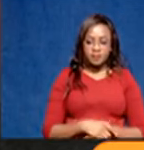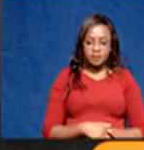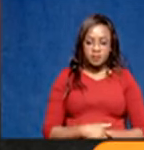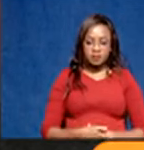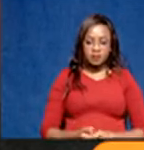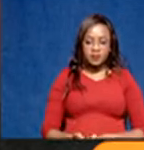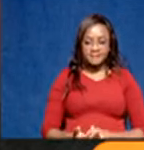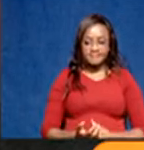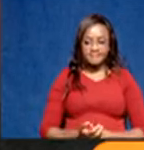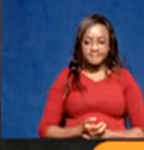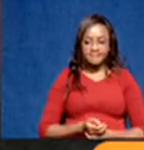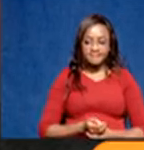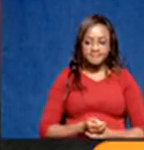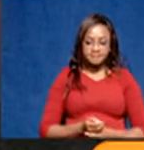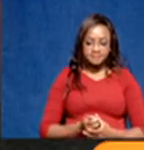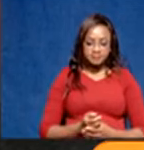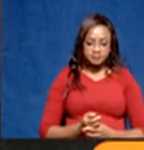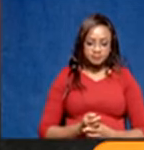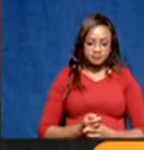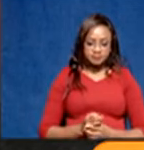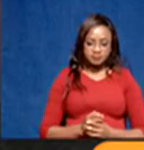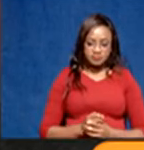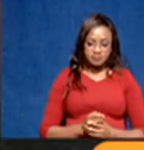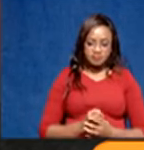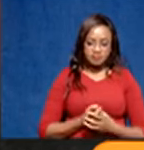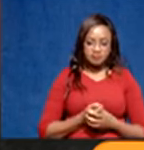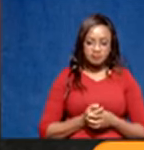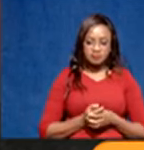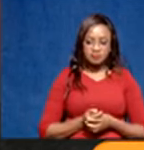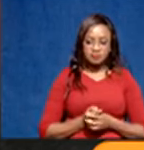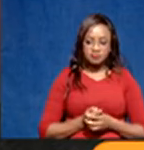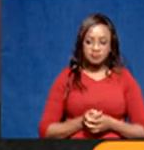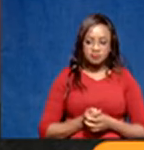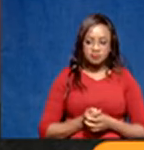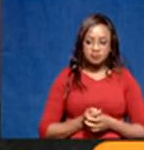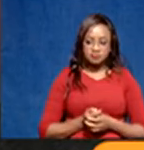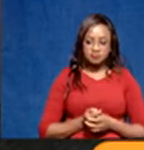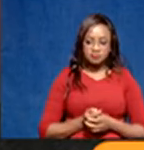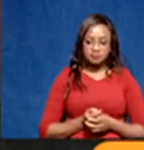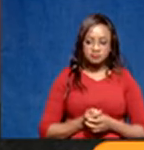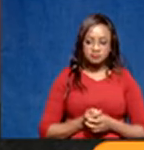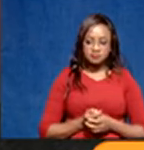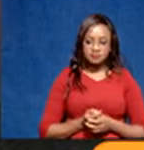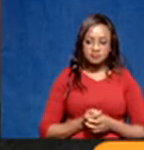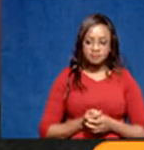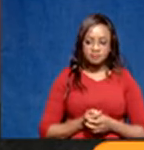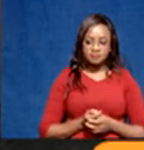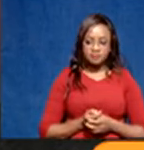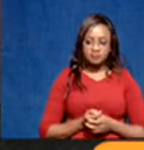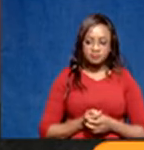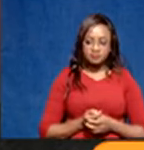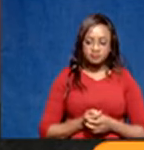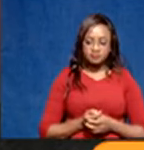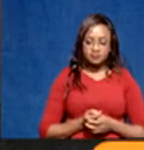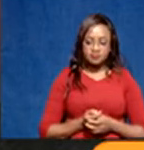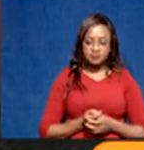mentioned dates, and also general inquiries on ongoing matters. Kenyans will also get access to copies of rulings and also court